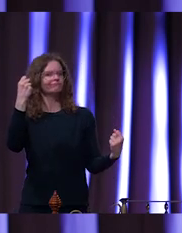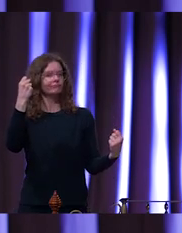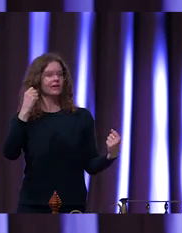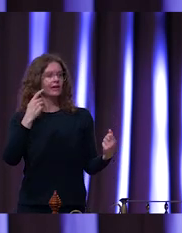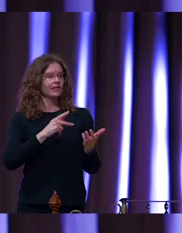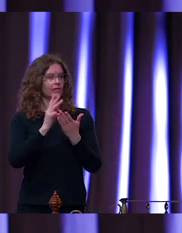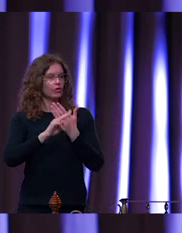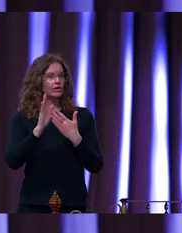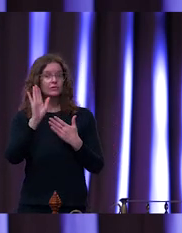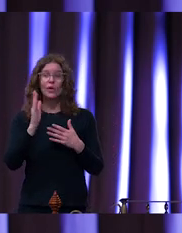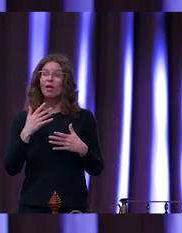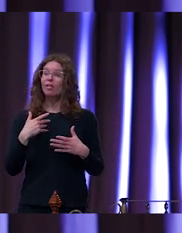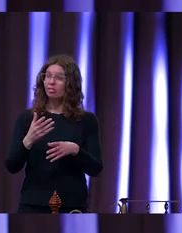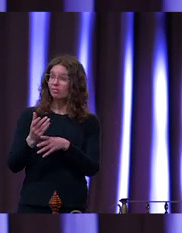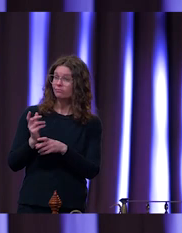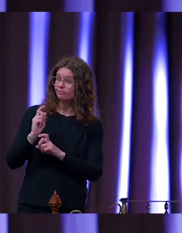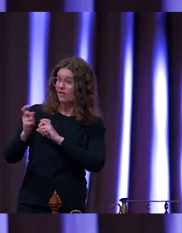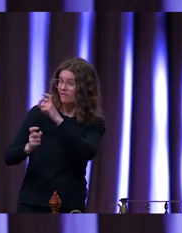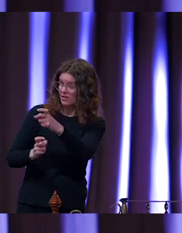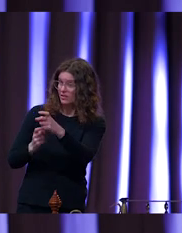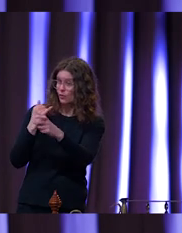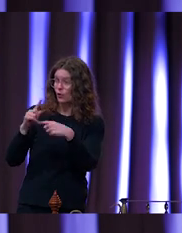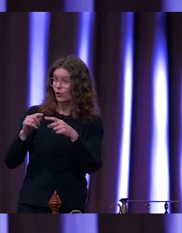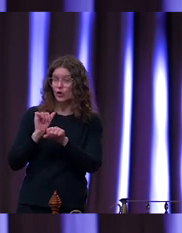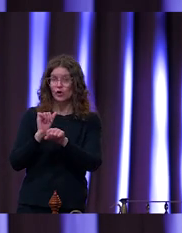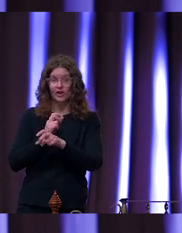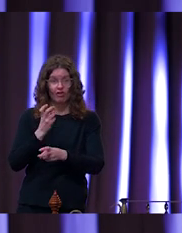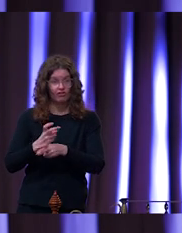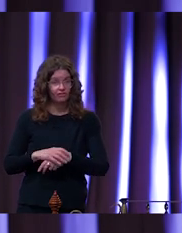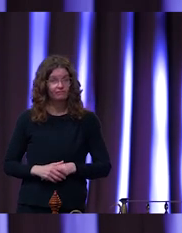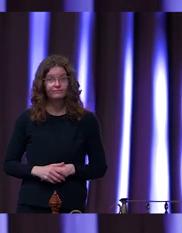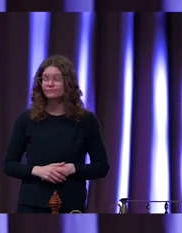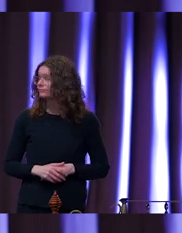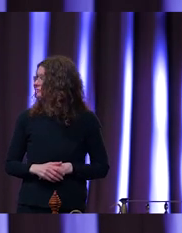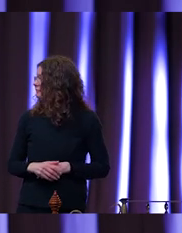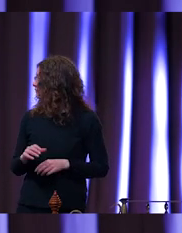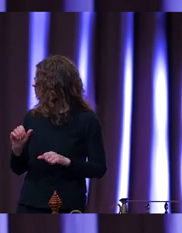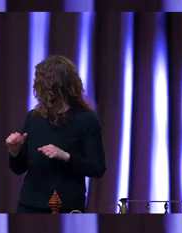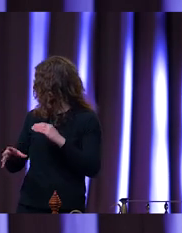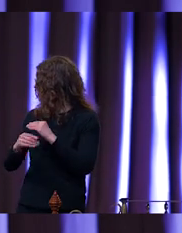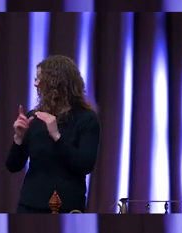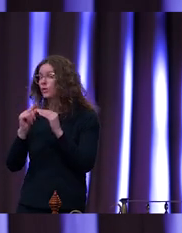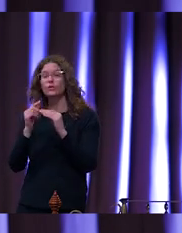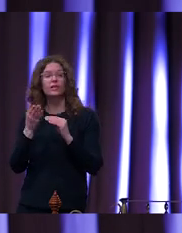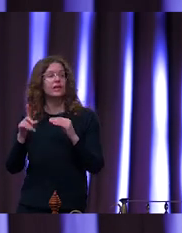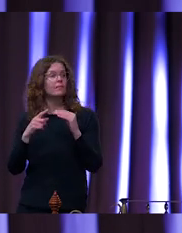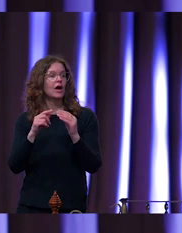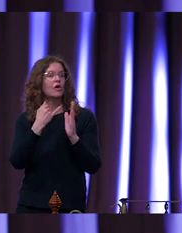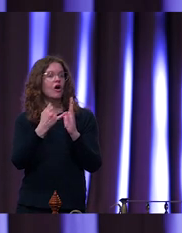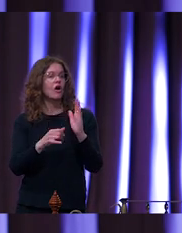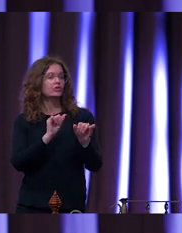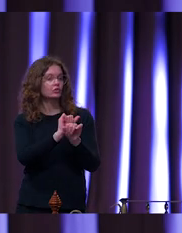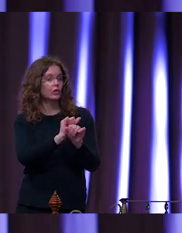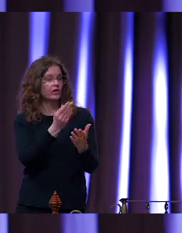are going to be doing the work that we need them to do. Can I say one more thing about Arts Work Fund? Something that is